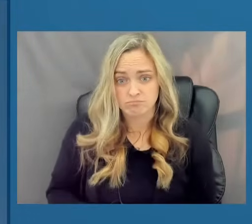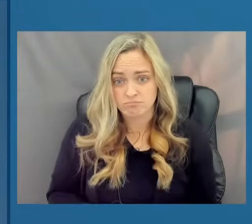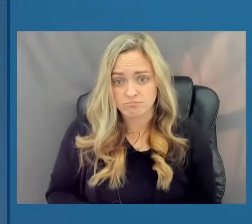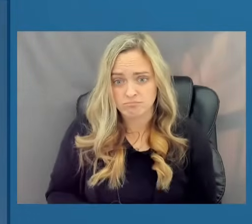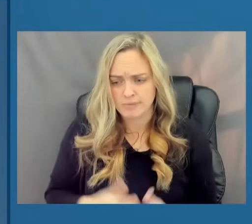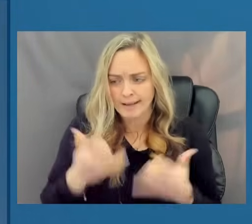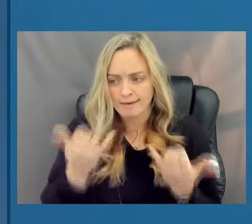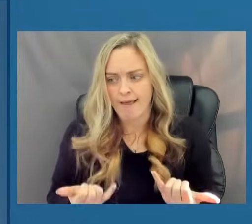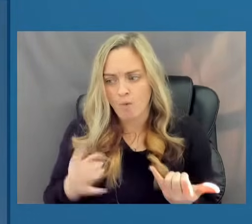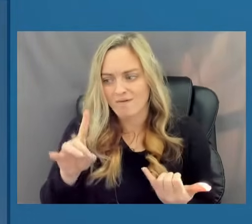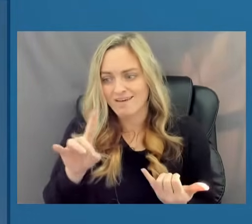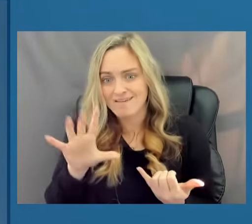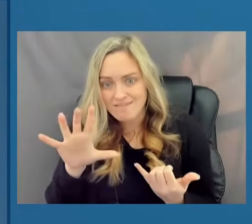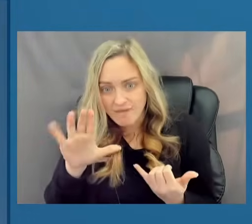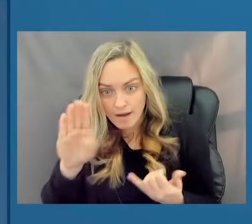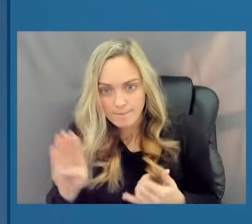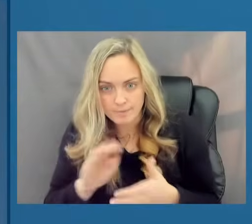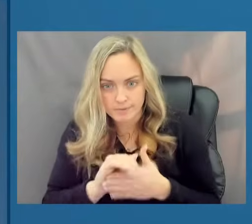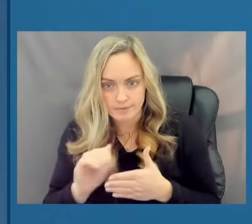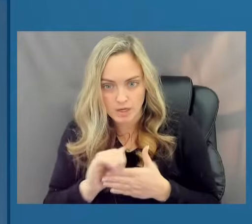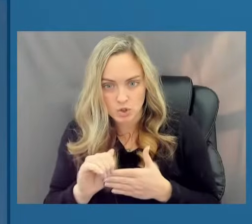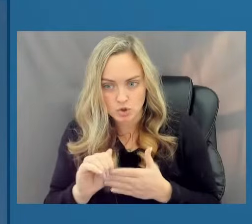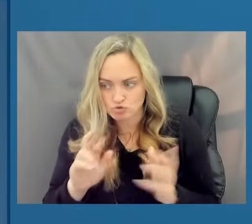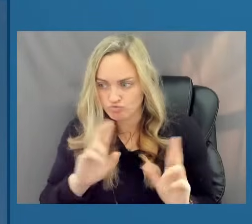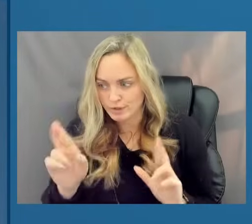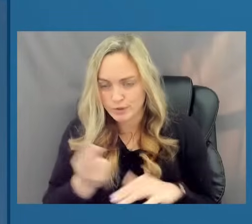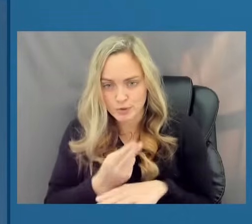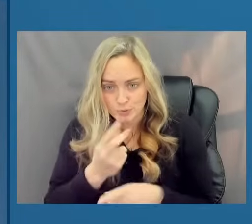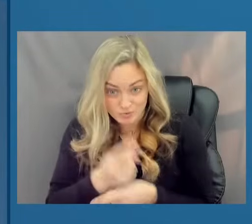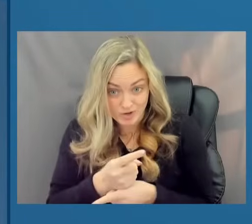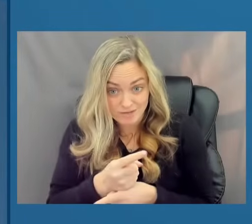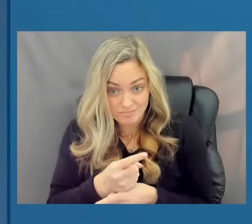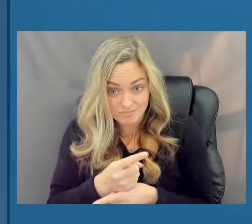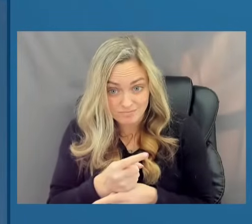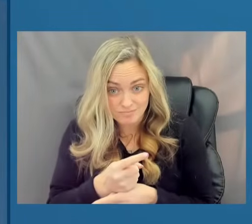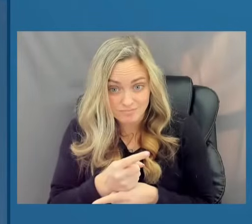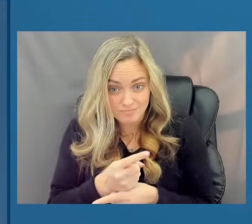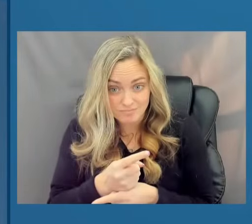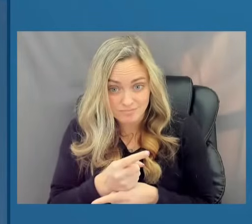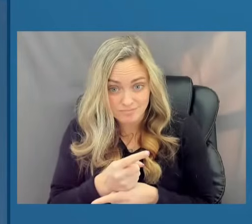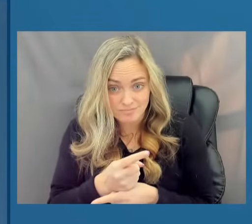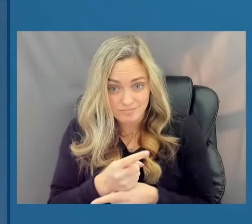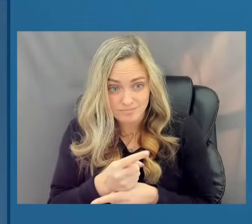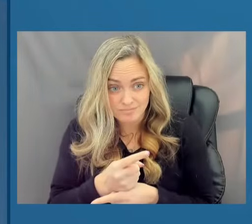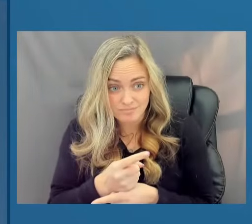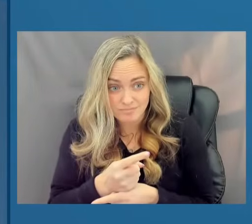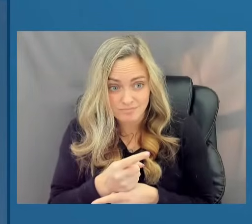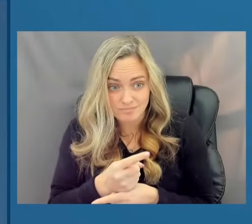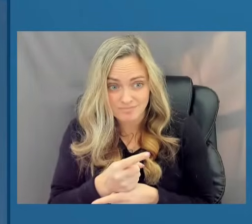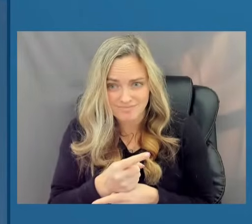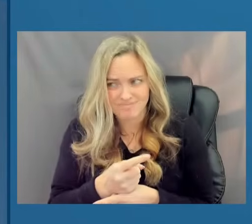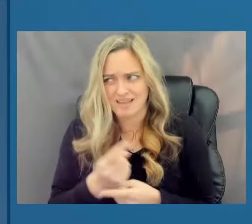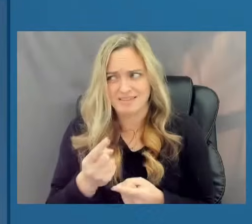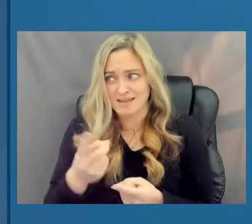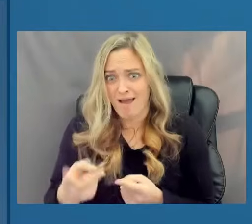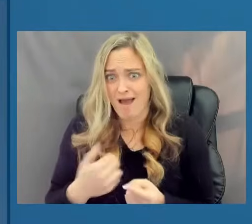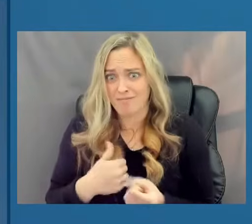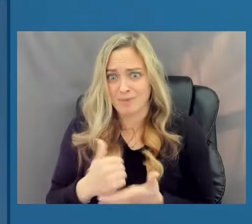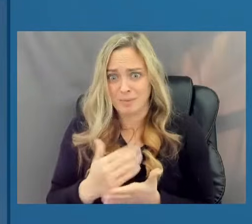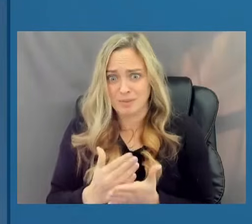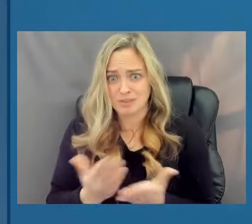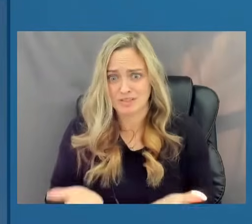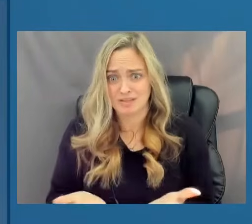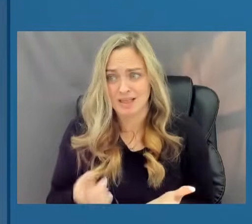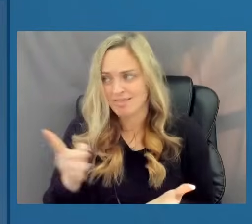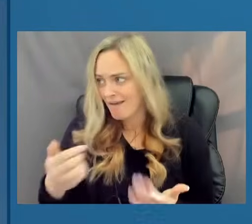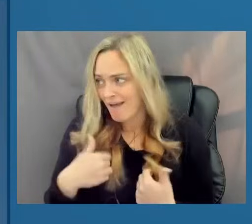over $85 billion at their disposal, right? That's half my budget. So they have what they